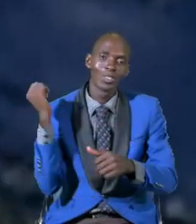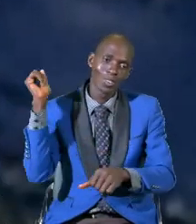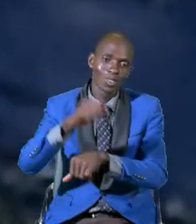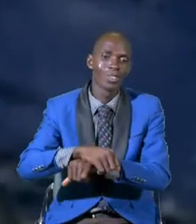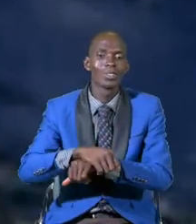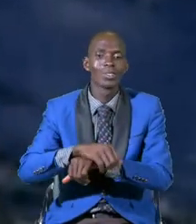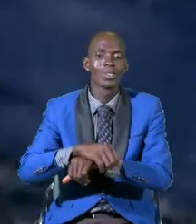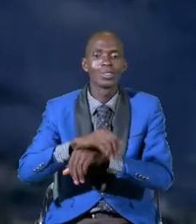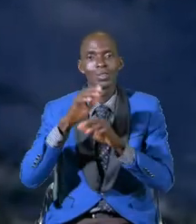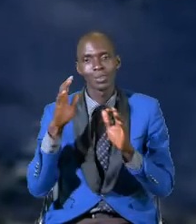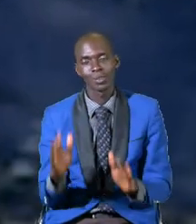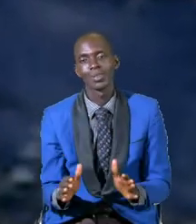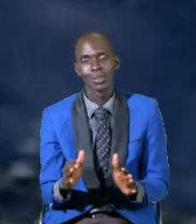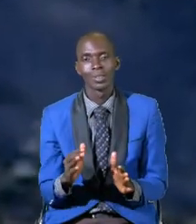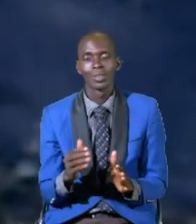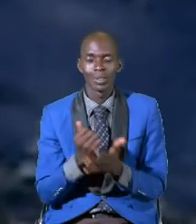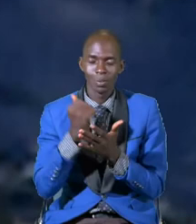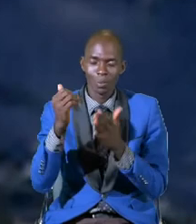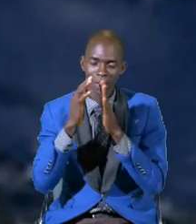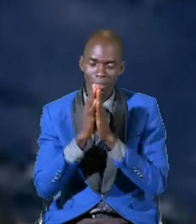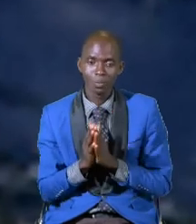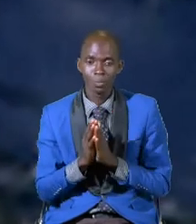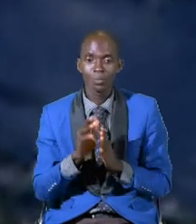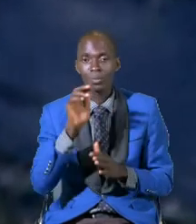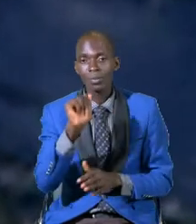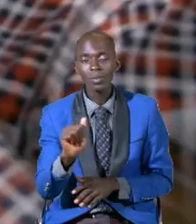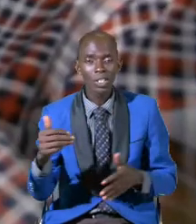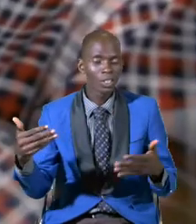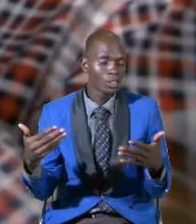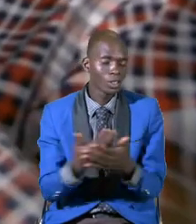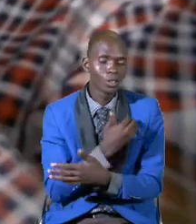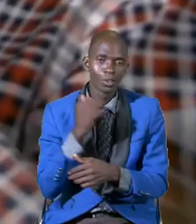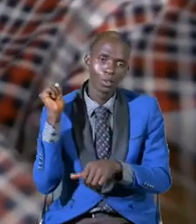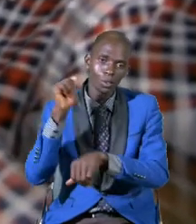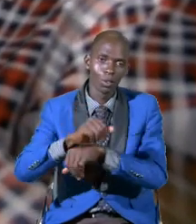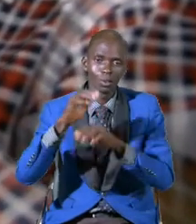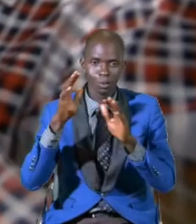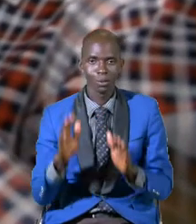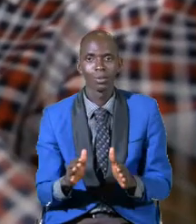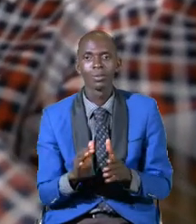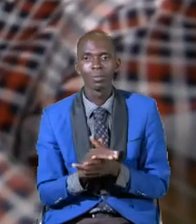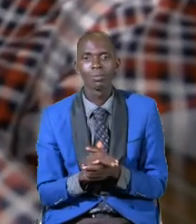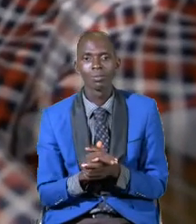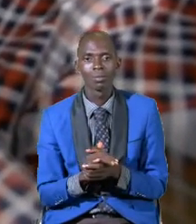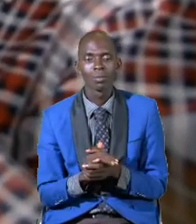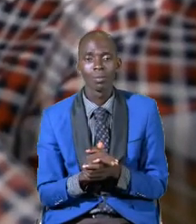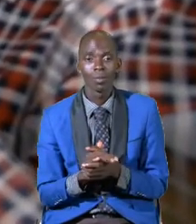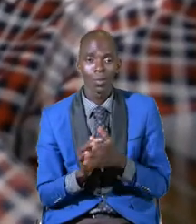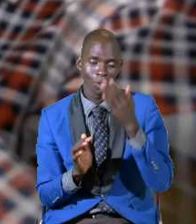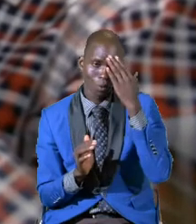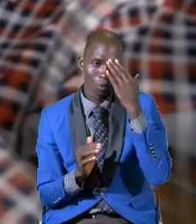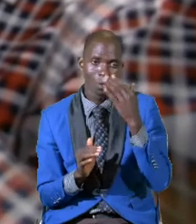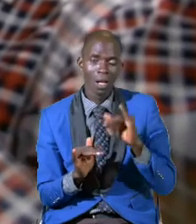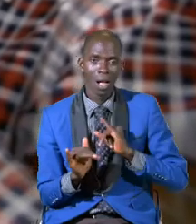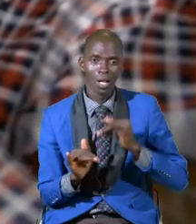A new conqueror. A new conqueror. You know, I know some